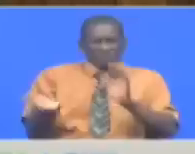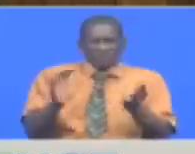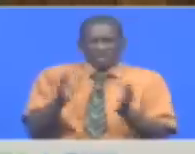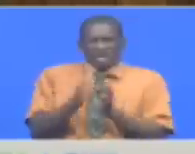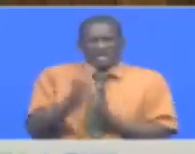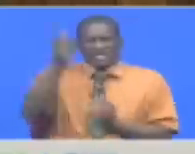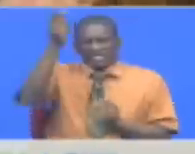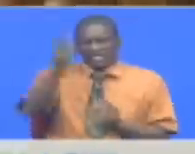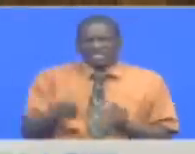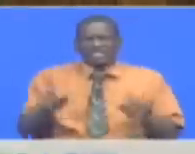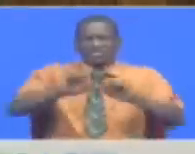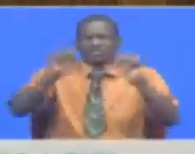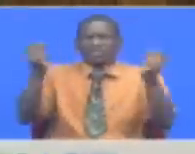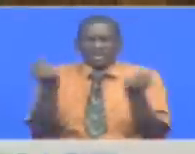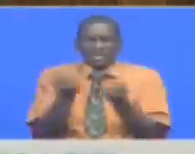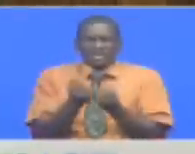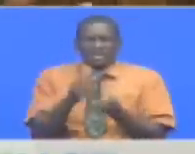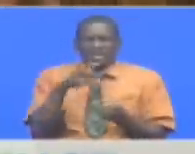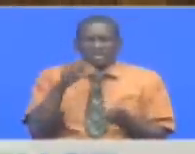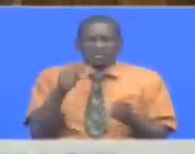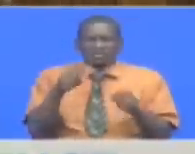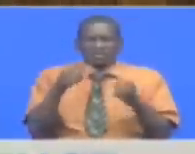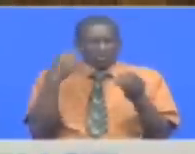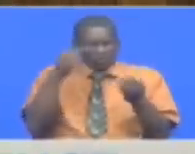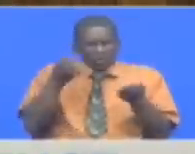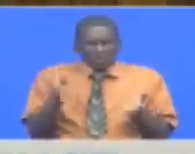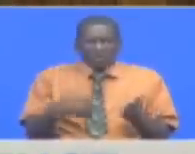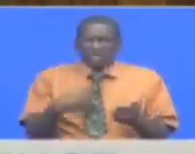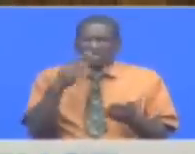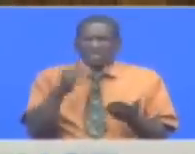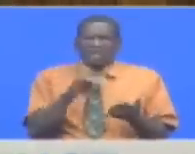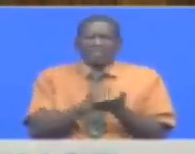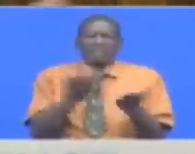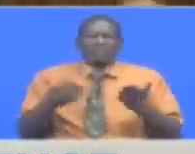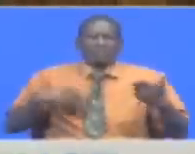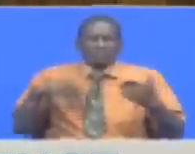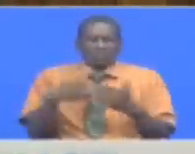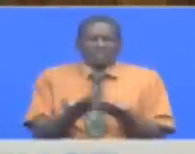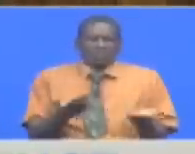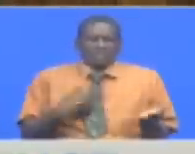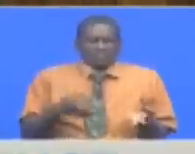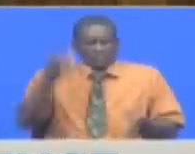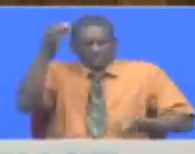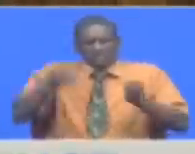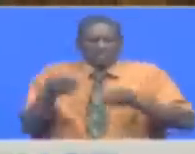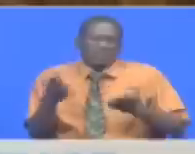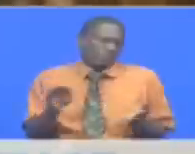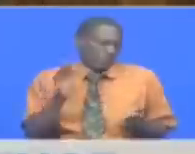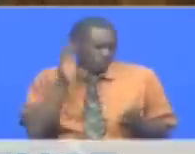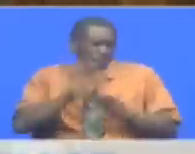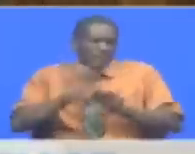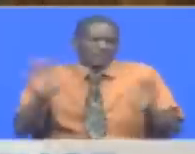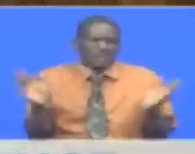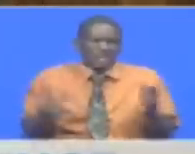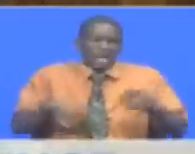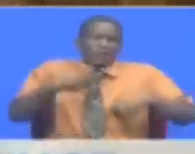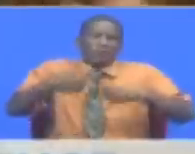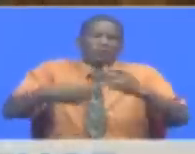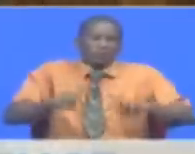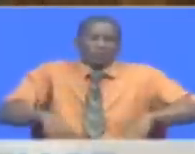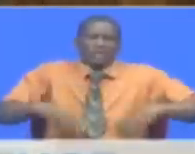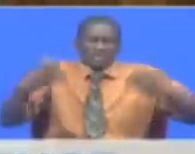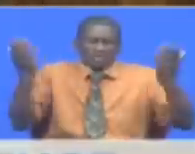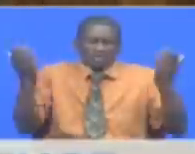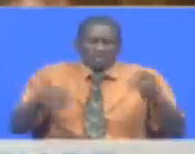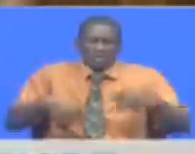just society. So as of now, like I said, that is where we are. We have a ruling, we obey, and we move on and we continue to